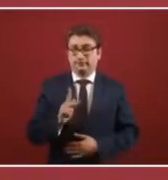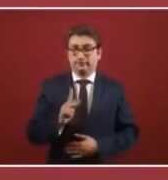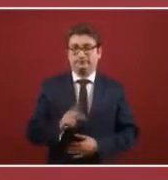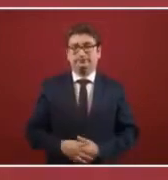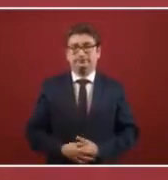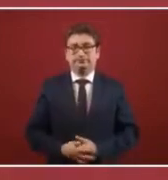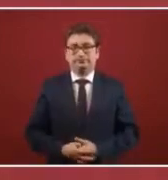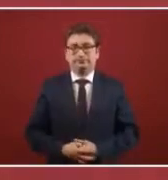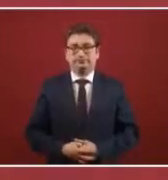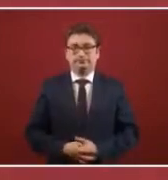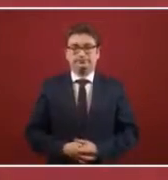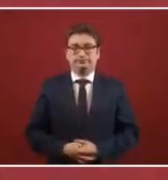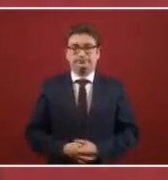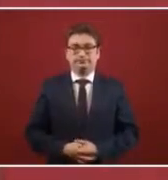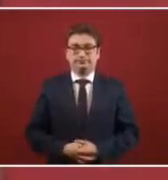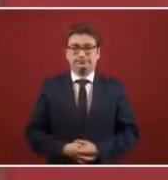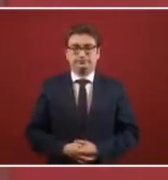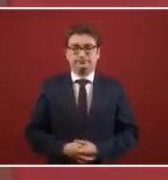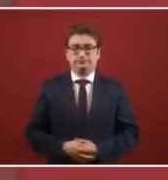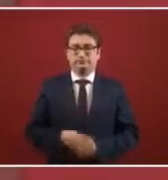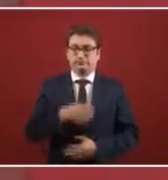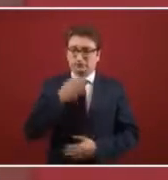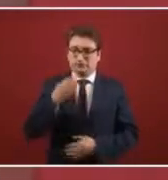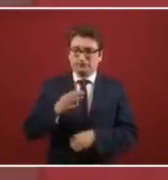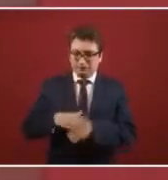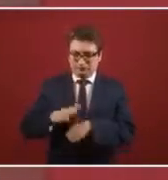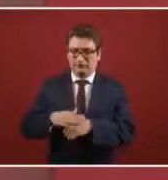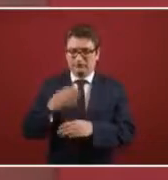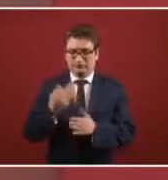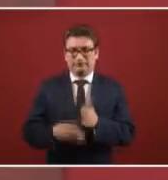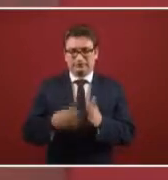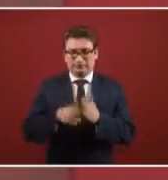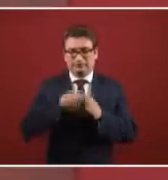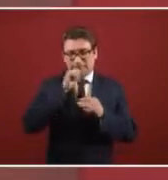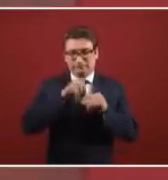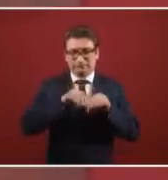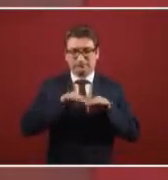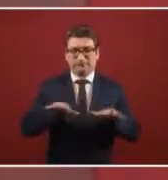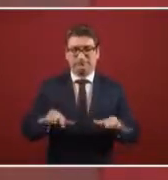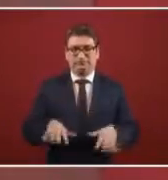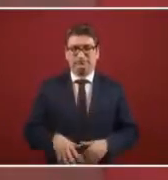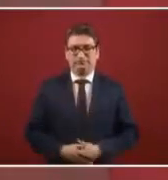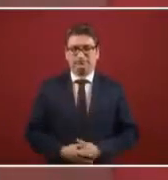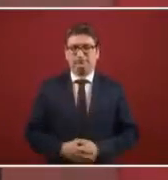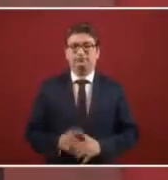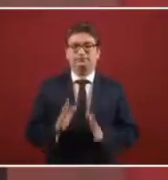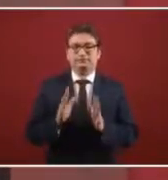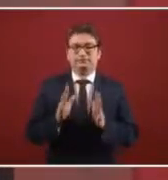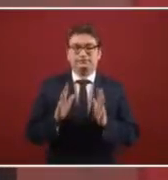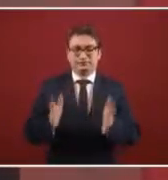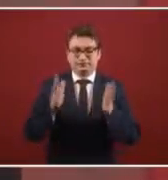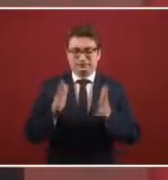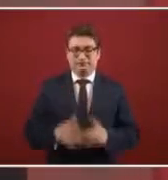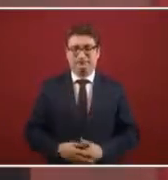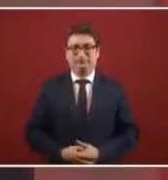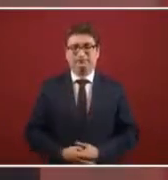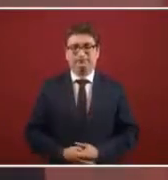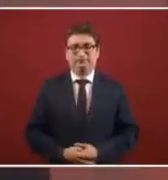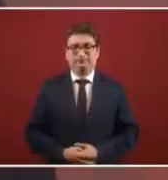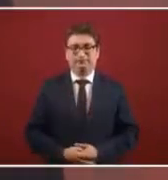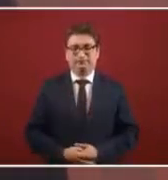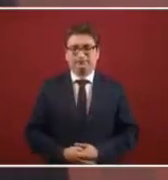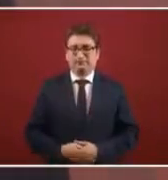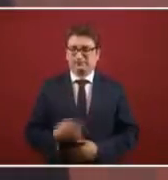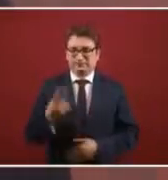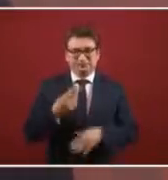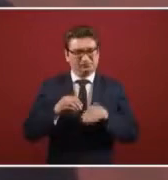but no está de más recordarles que hace falta it's needed. ya We need it now desatar